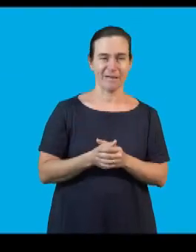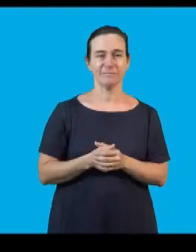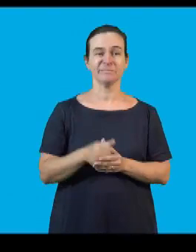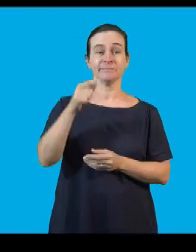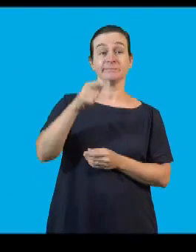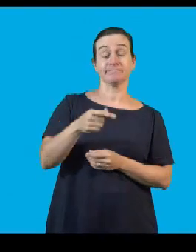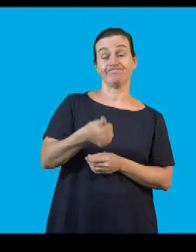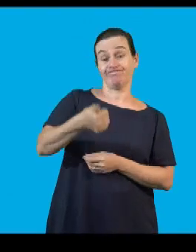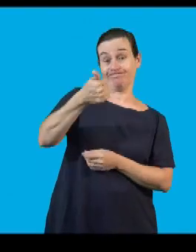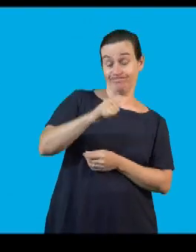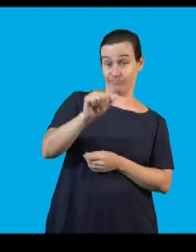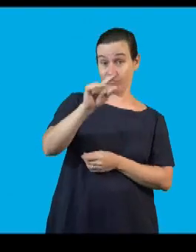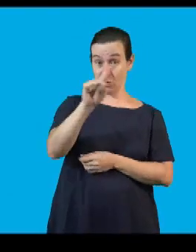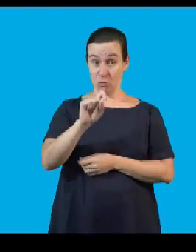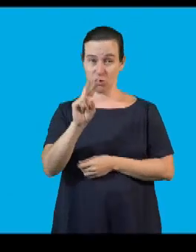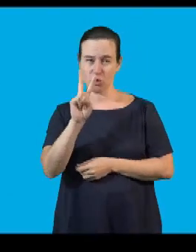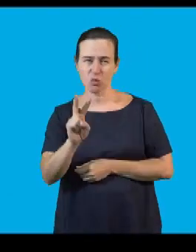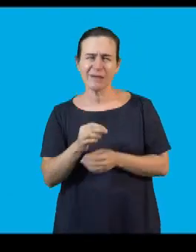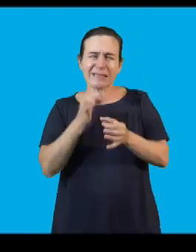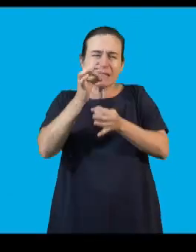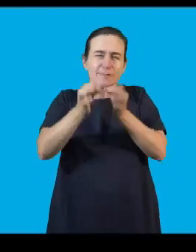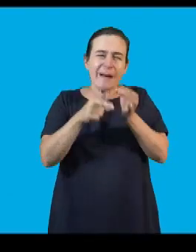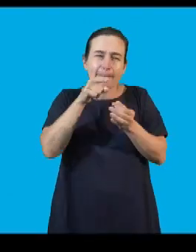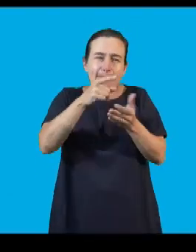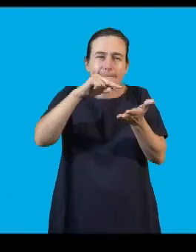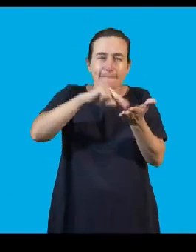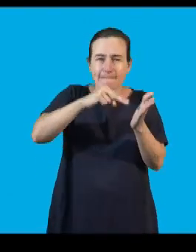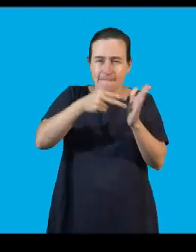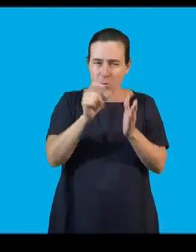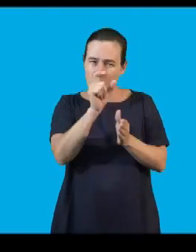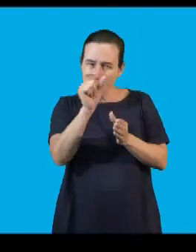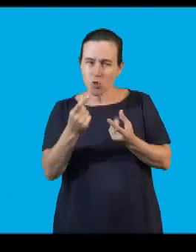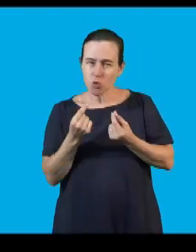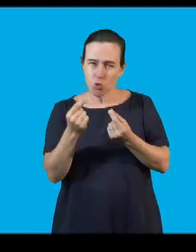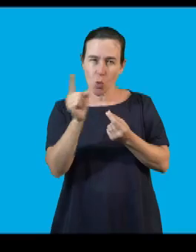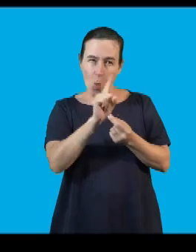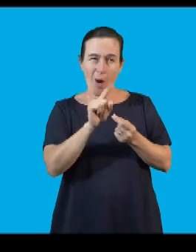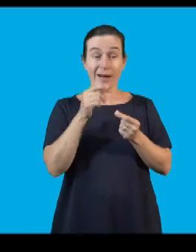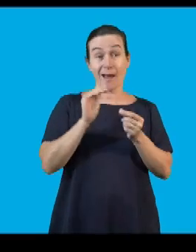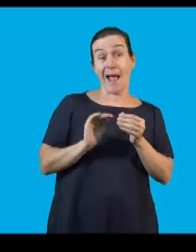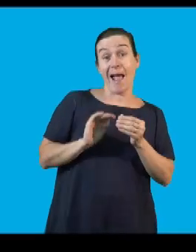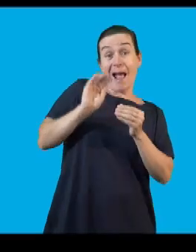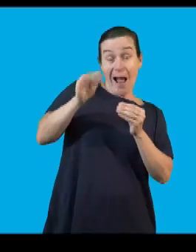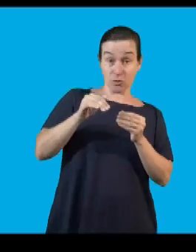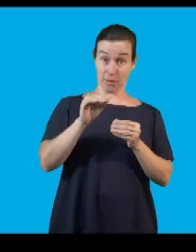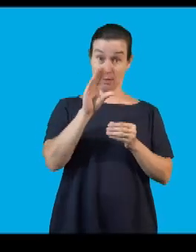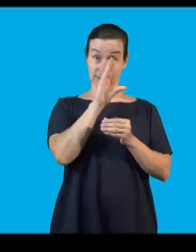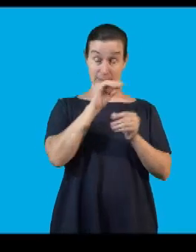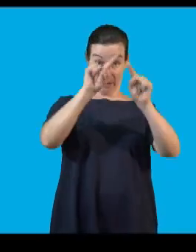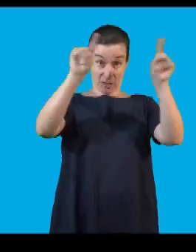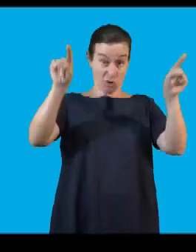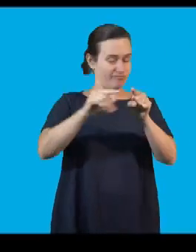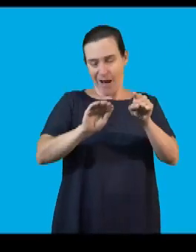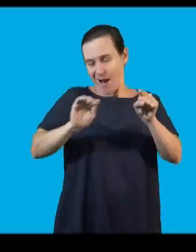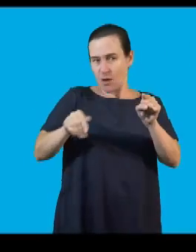move on to another question? Explain the function of the words outside of the speech bubble. So why has the cartoonist indicated